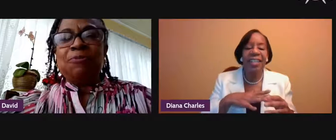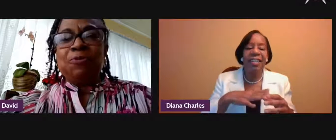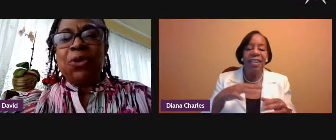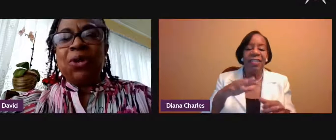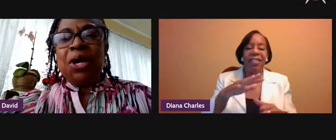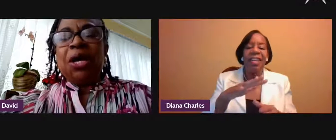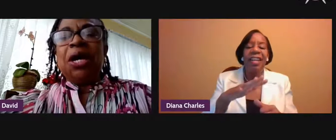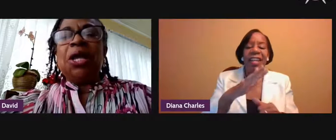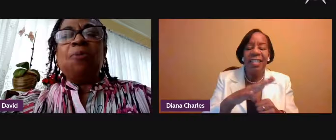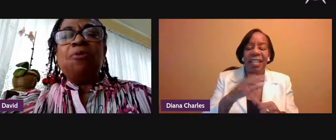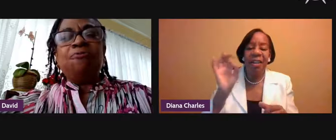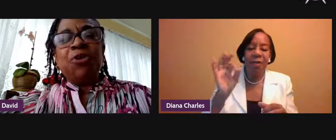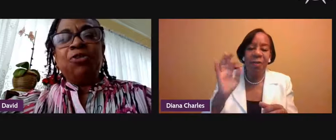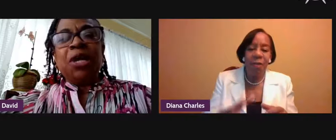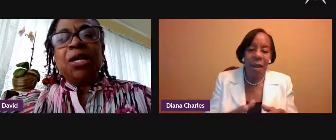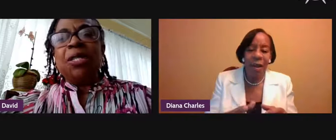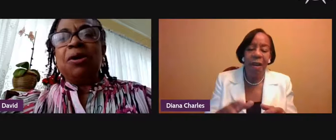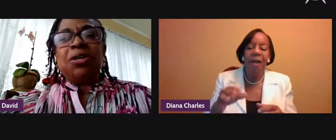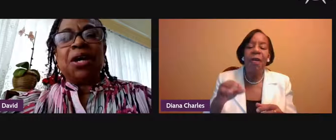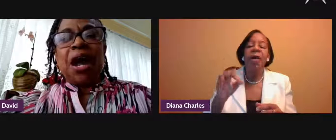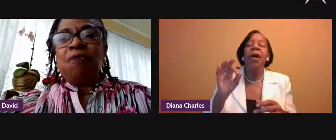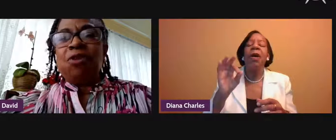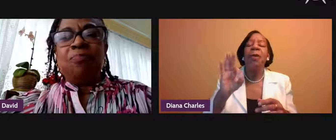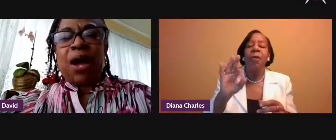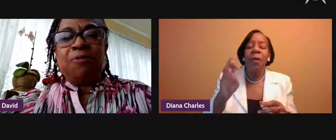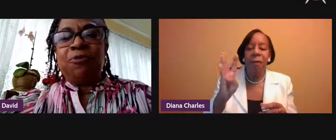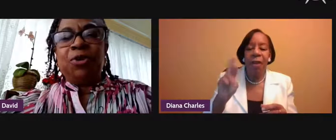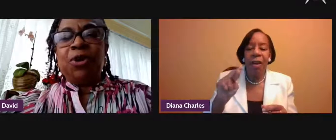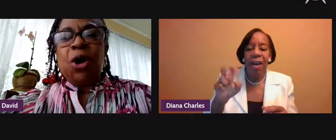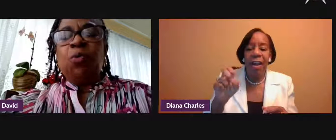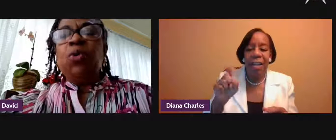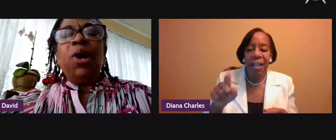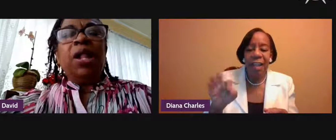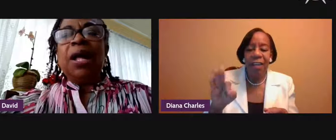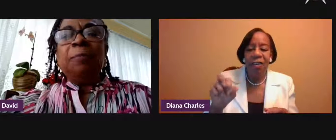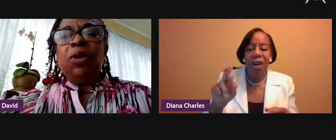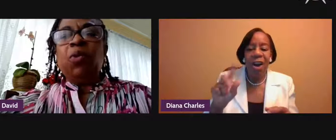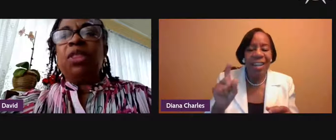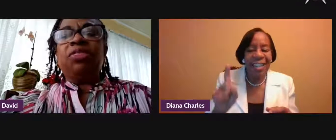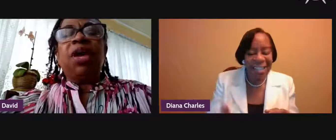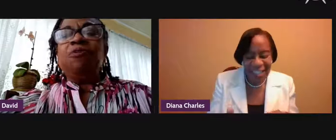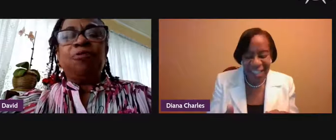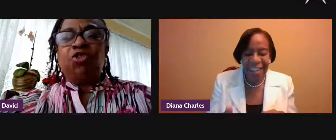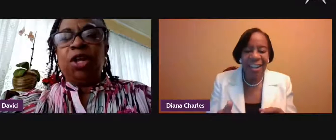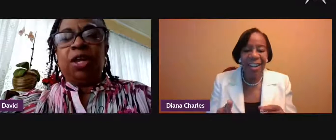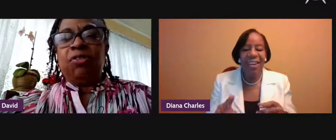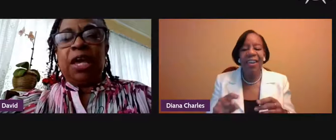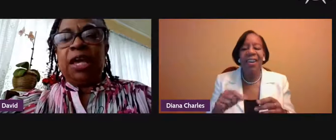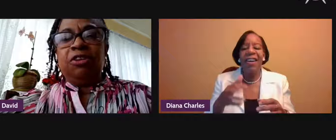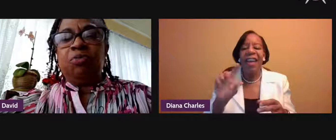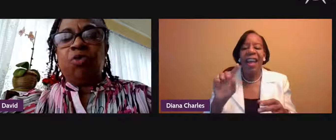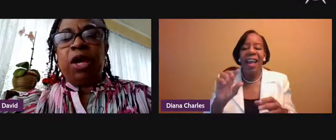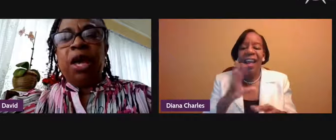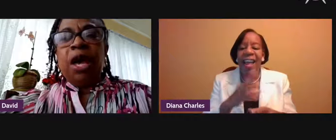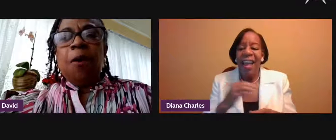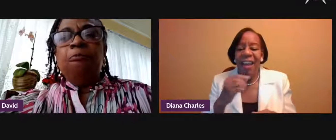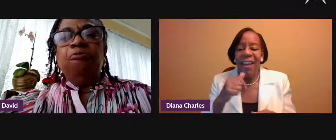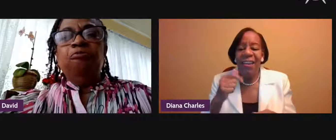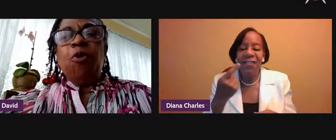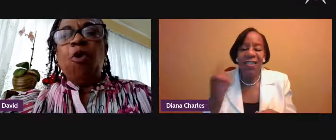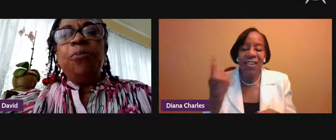Napoleon Bradford, and our First Lady, Dr. Karen Bradford. We welcome you and we thank you for joining us again this